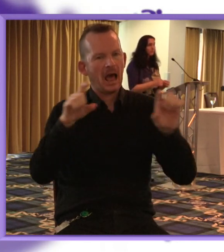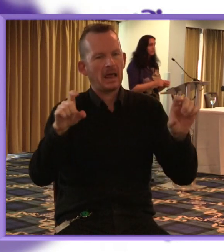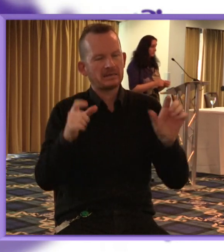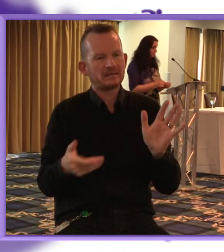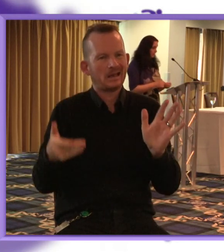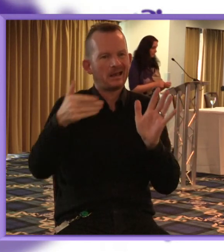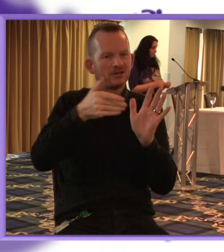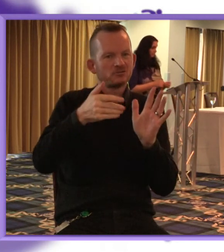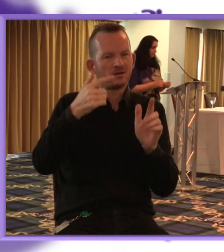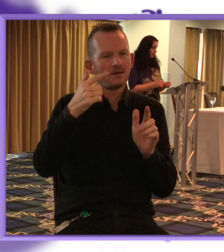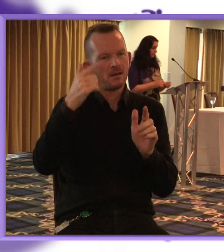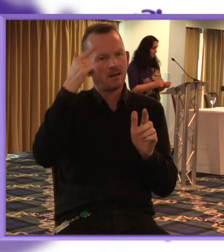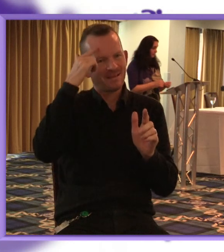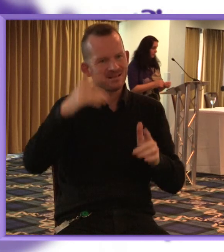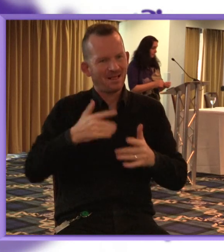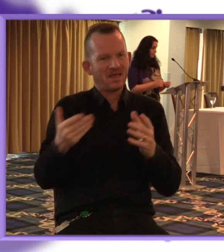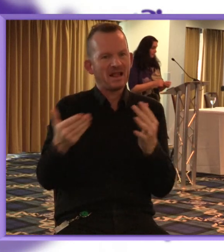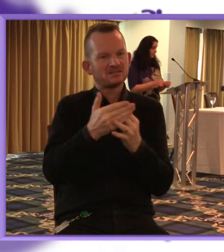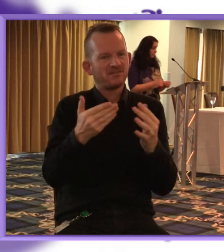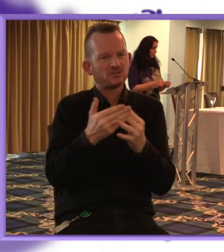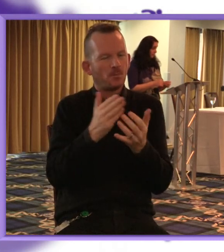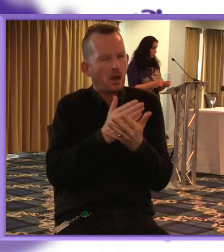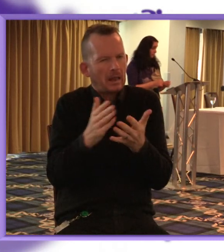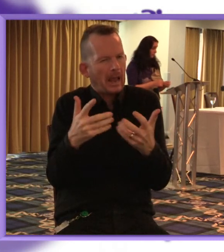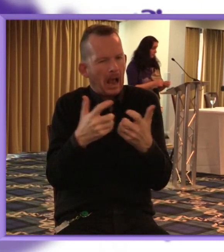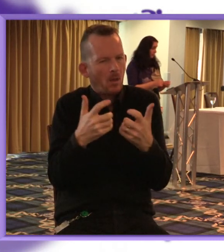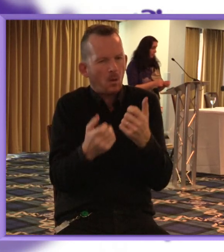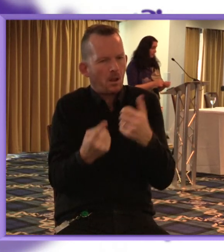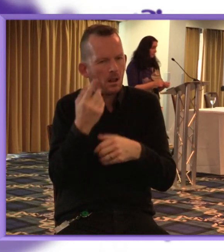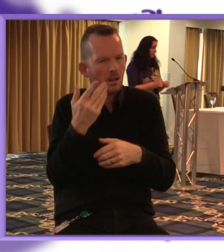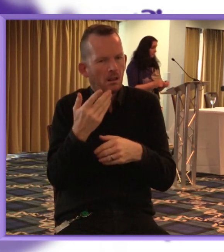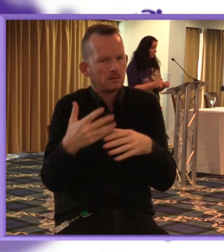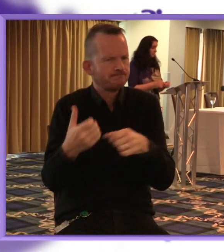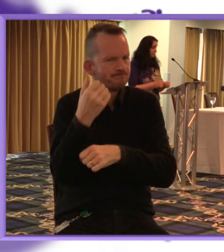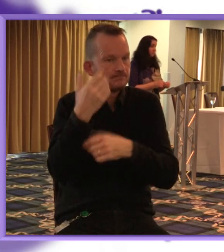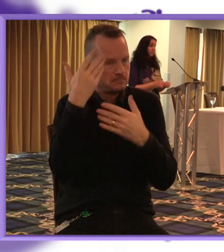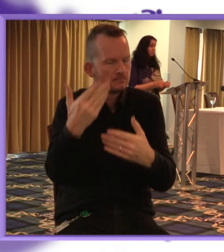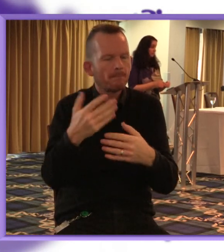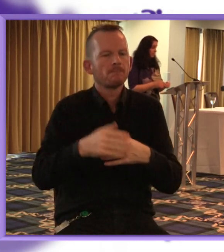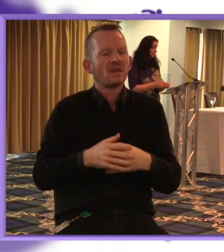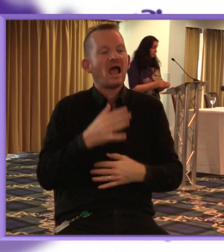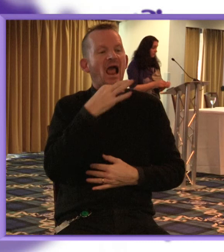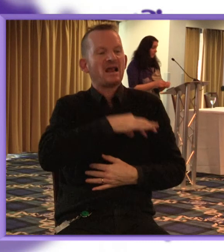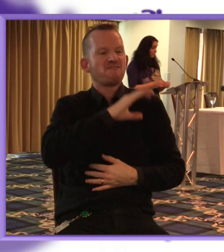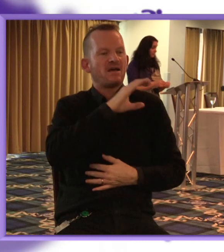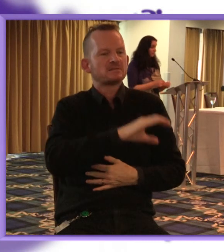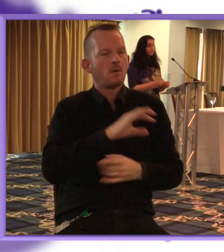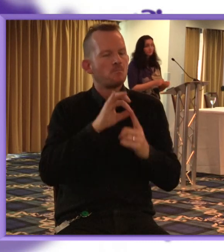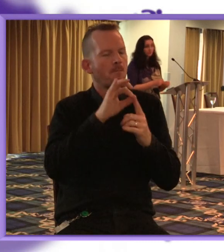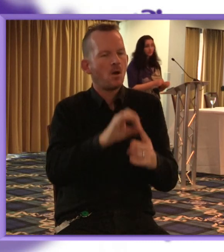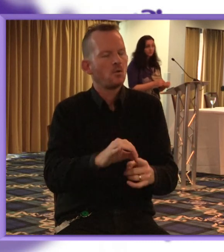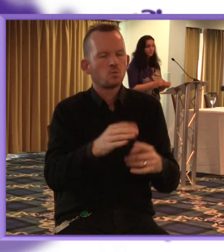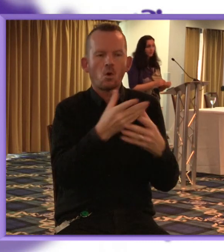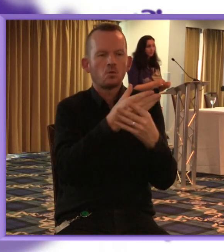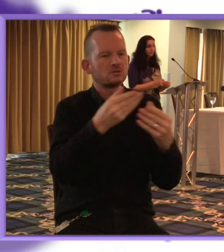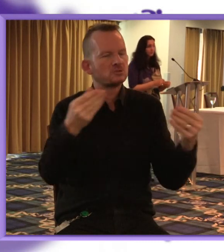not quite clear how that's going to work out. So I don't think the investment proposed is actually going to address